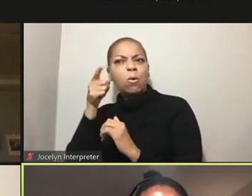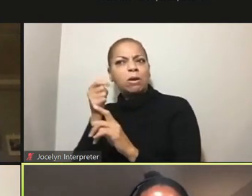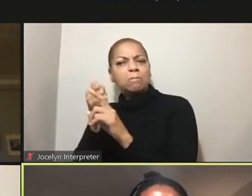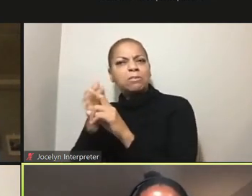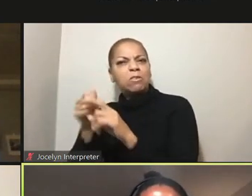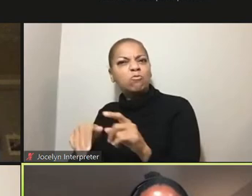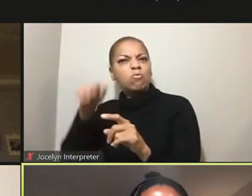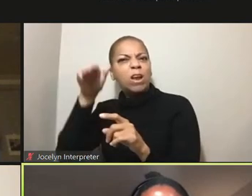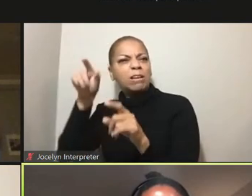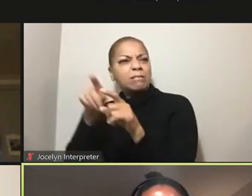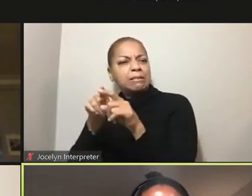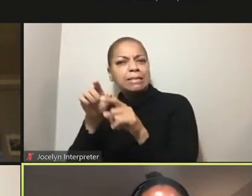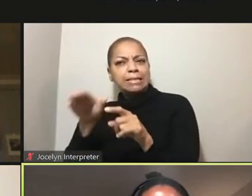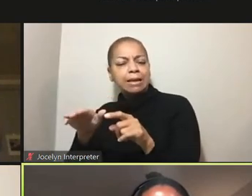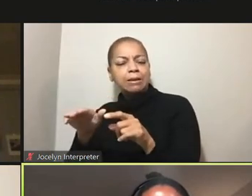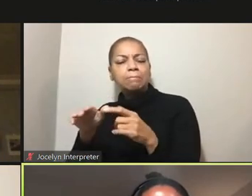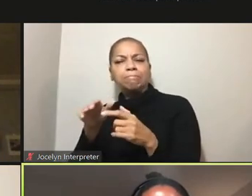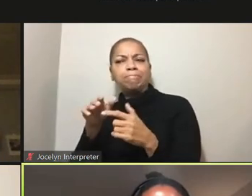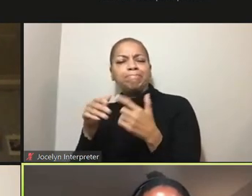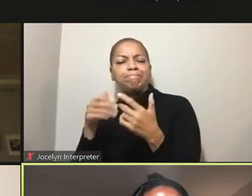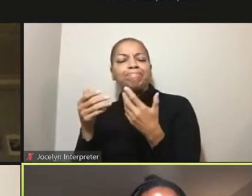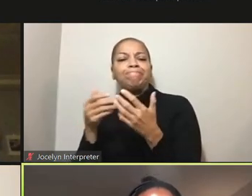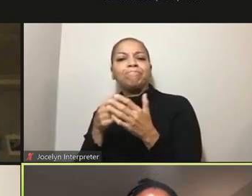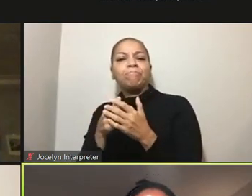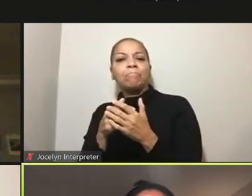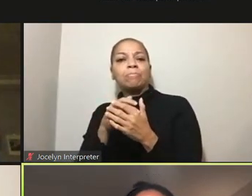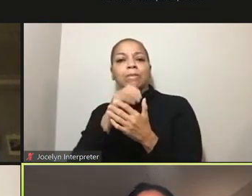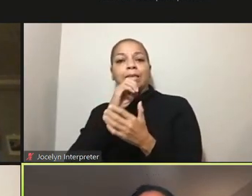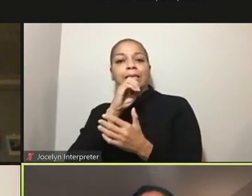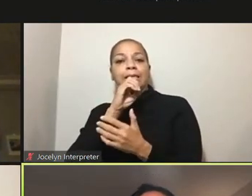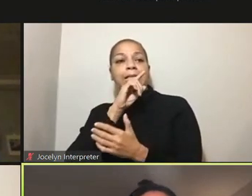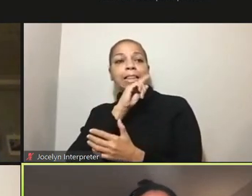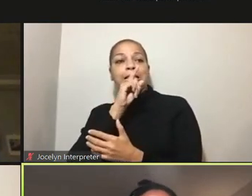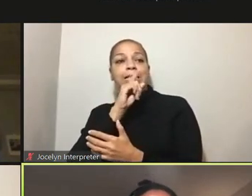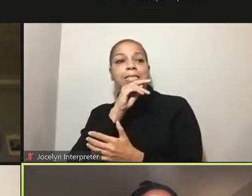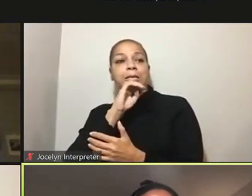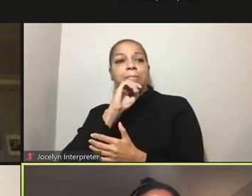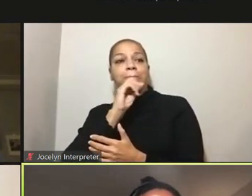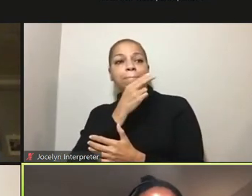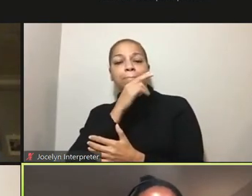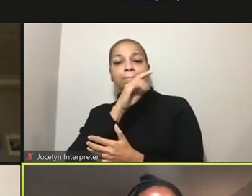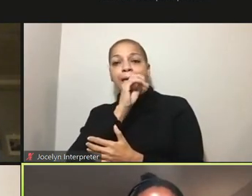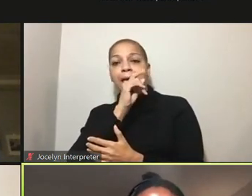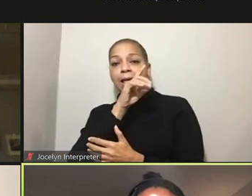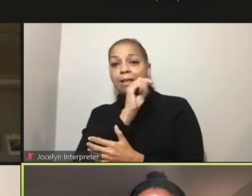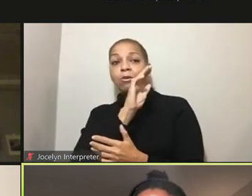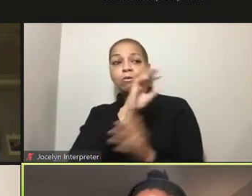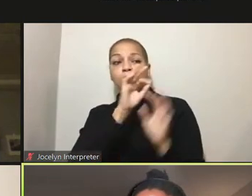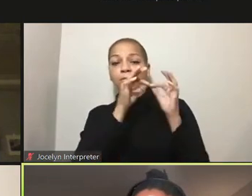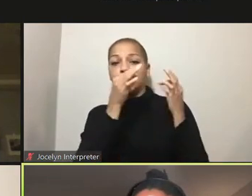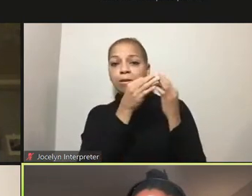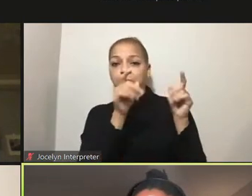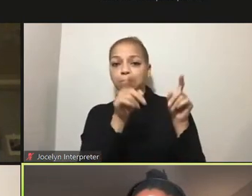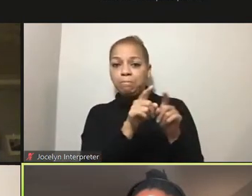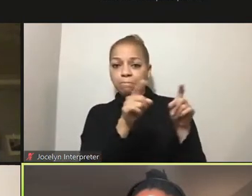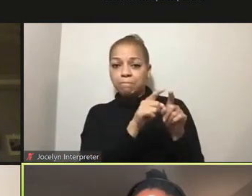child. And Elizabeth Catlett's family also has, you know,